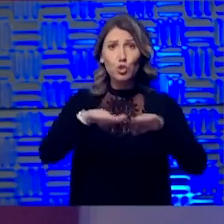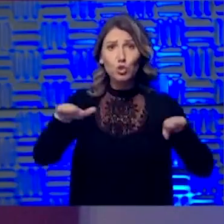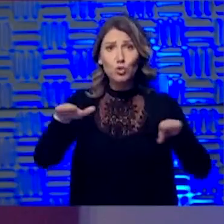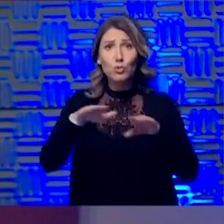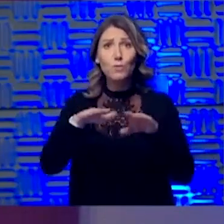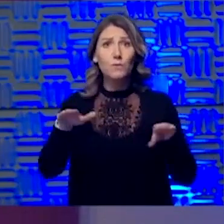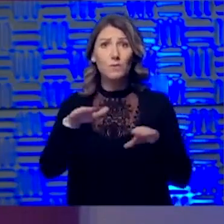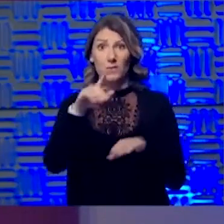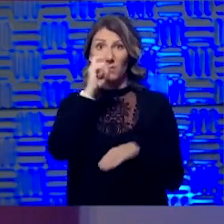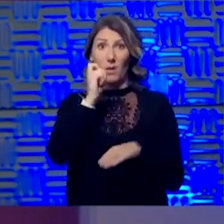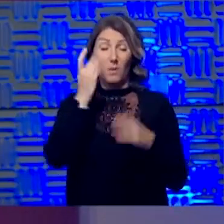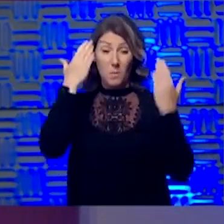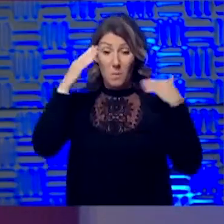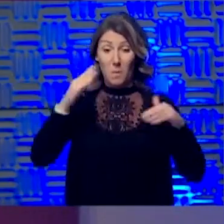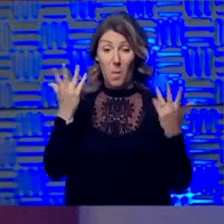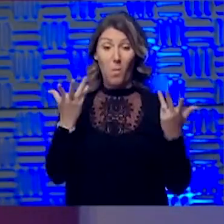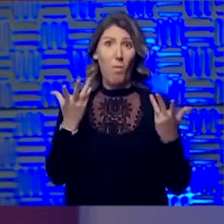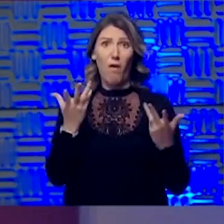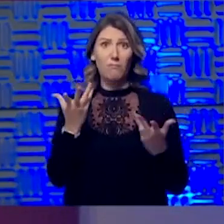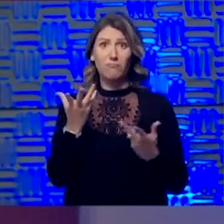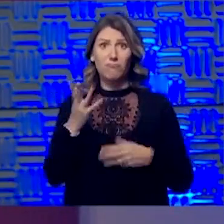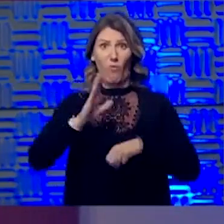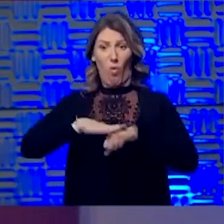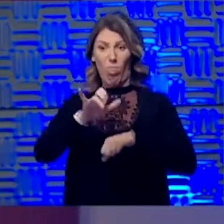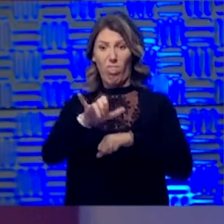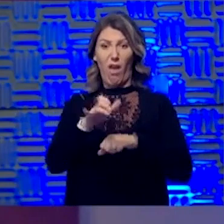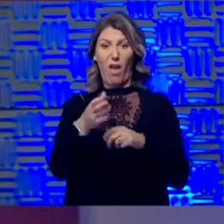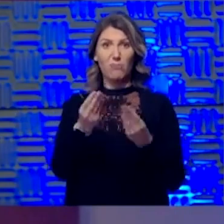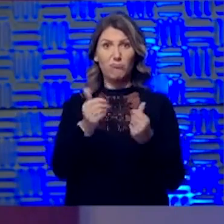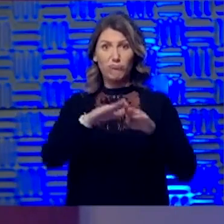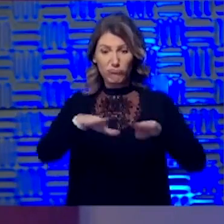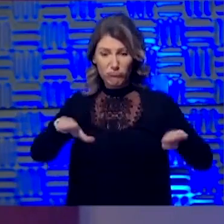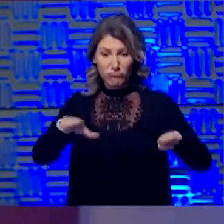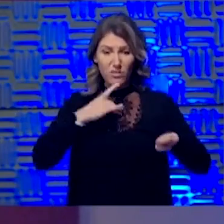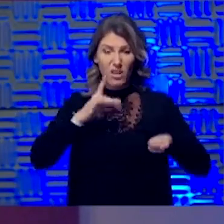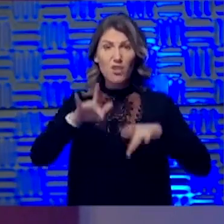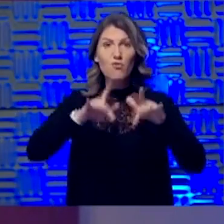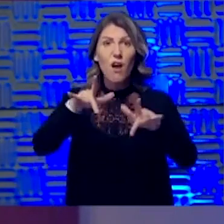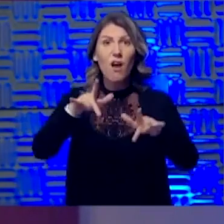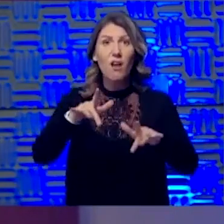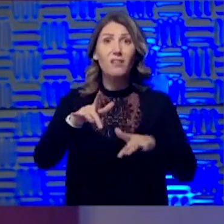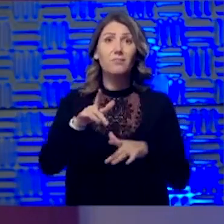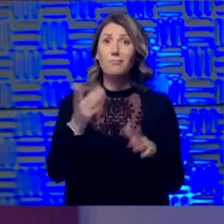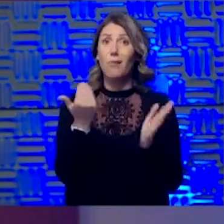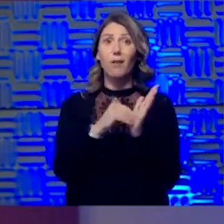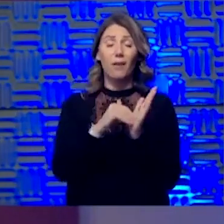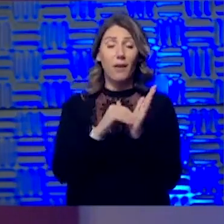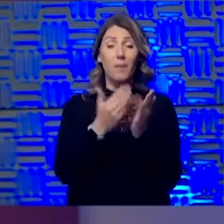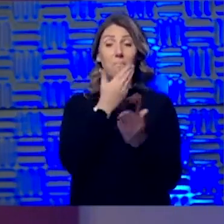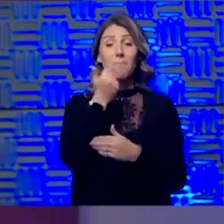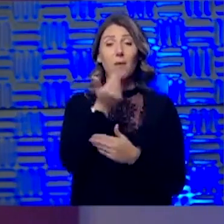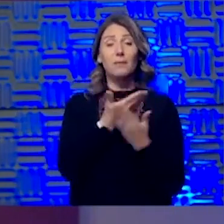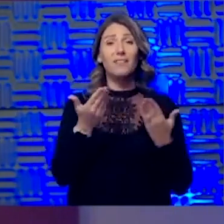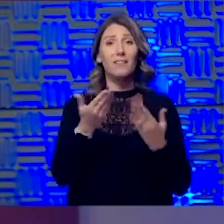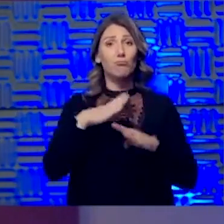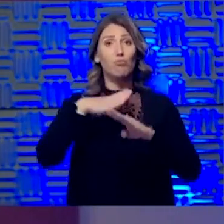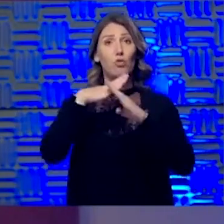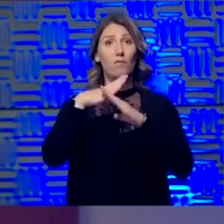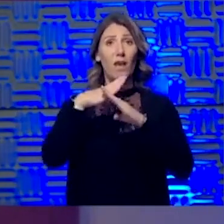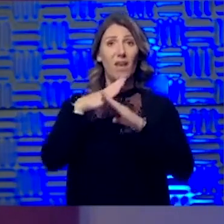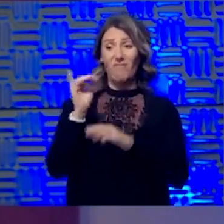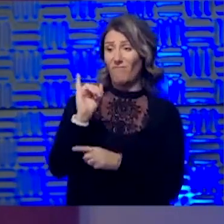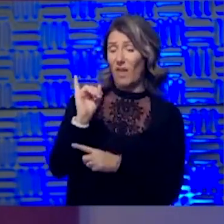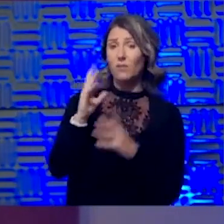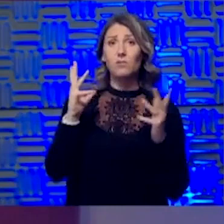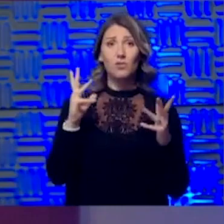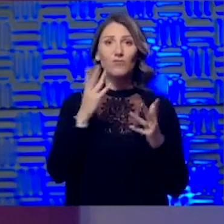surfaces that we touch frequently. And again, the best thing that we've known for years to prevent infection is good hand hygiene